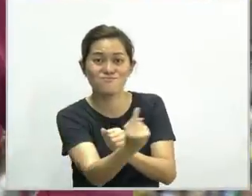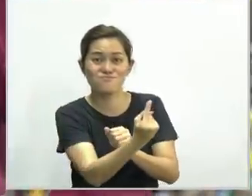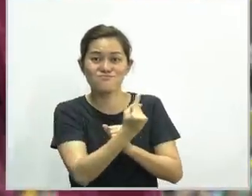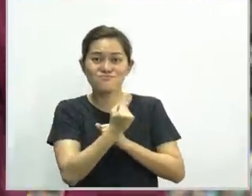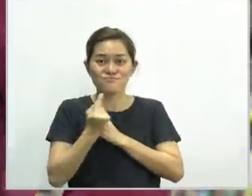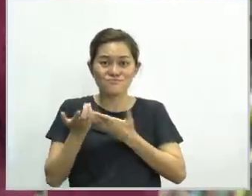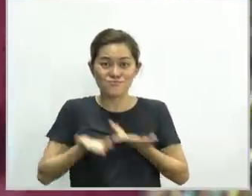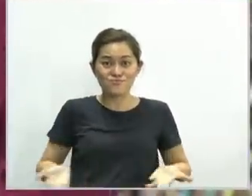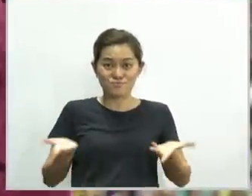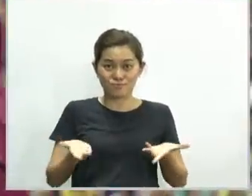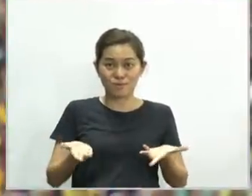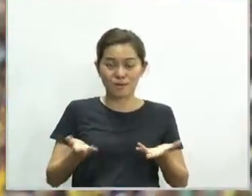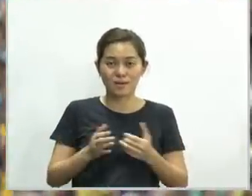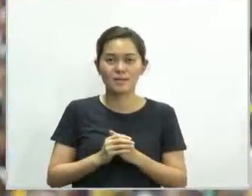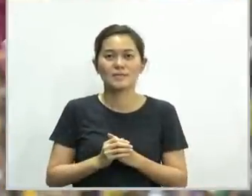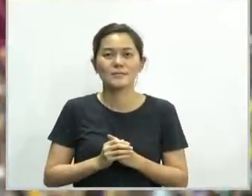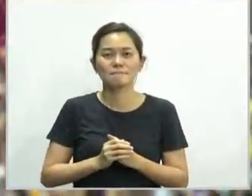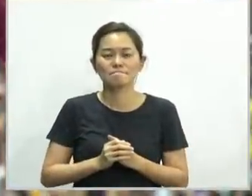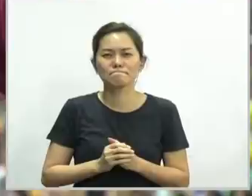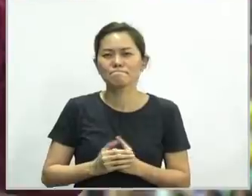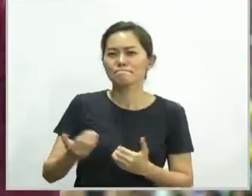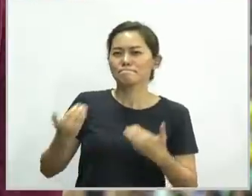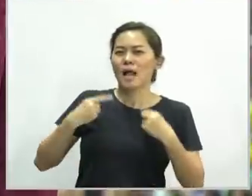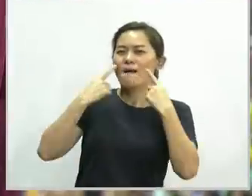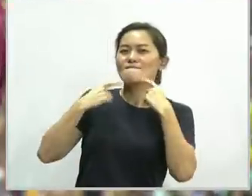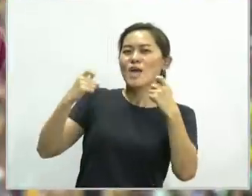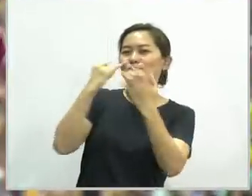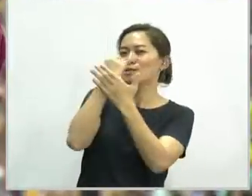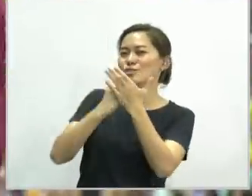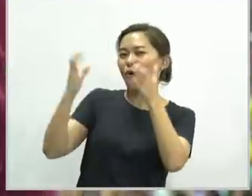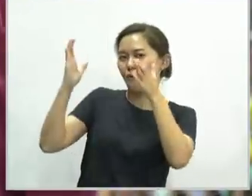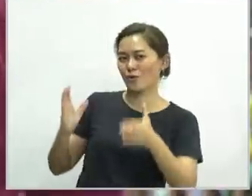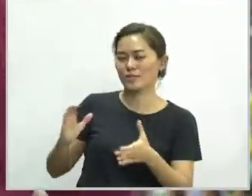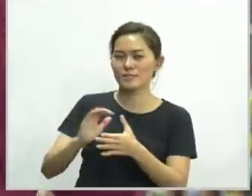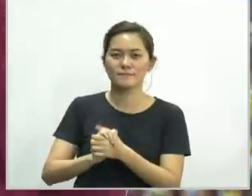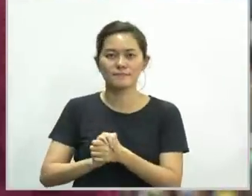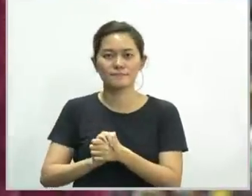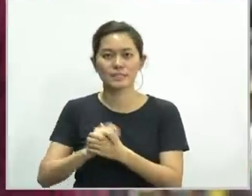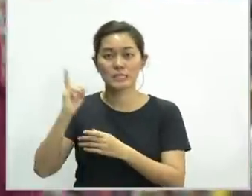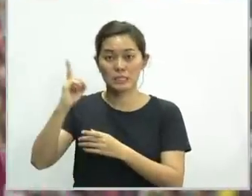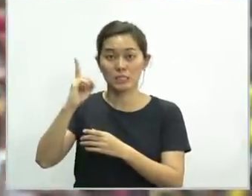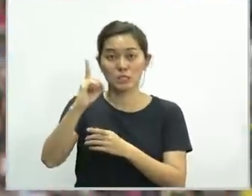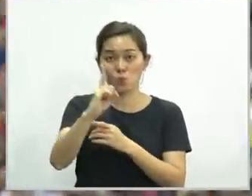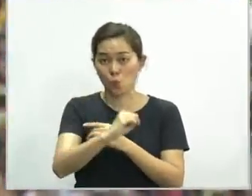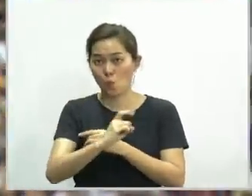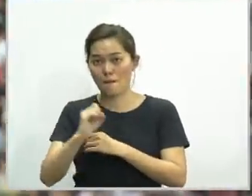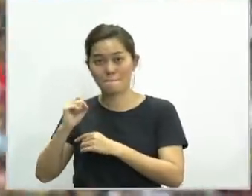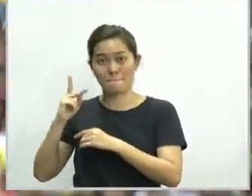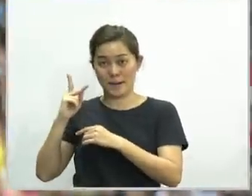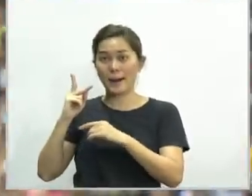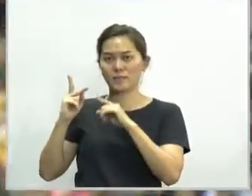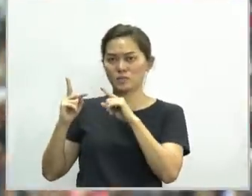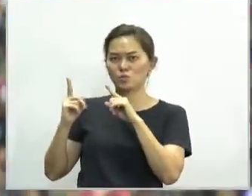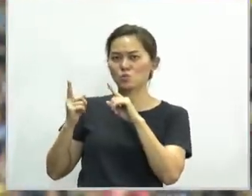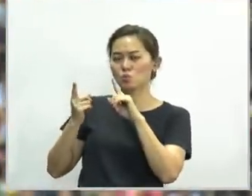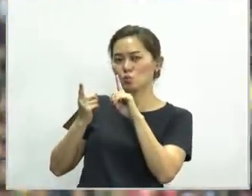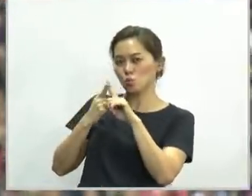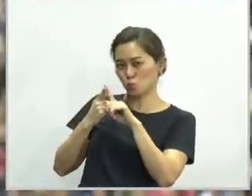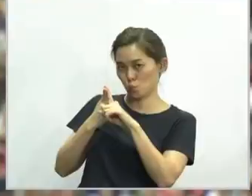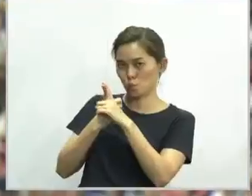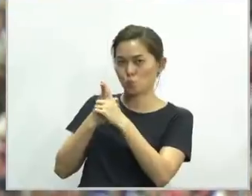us. There was a famous artist. He went back to the very